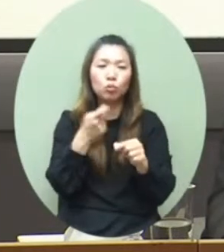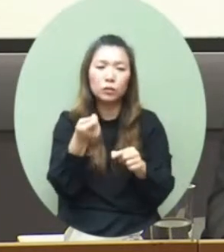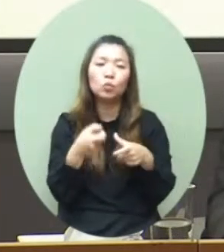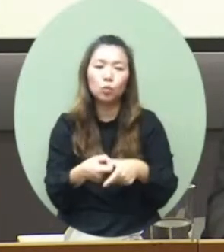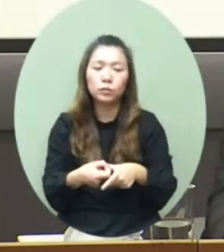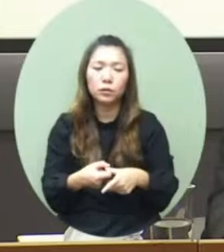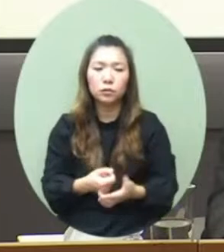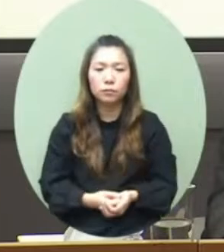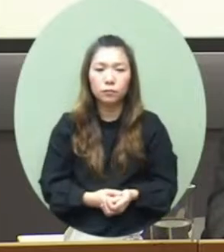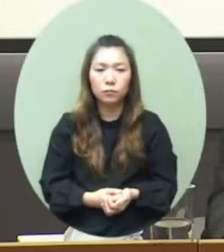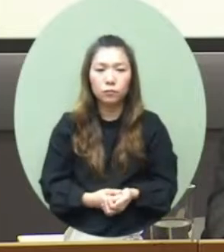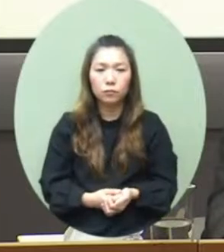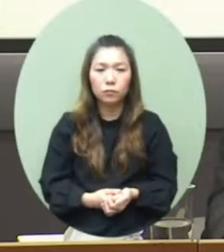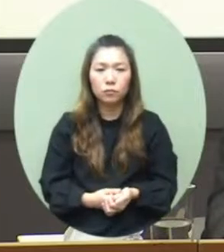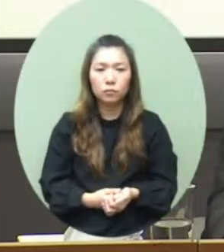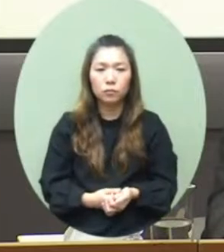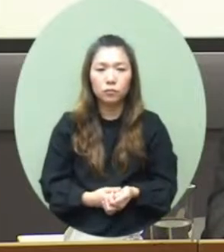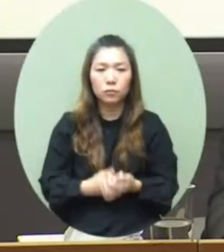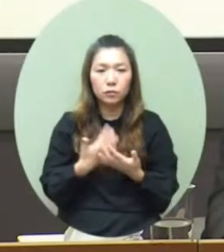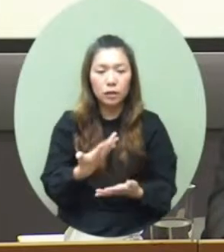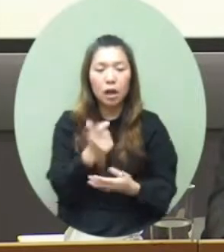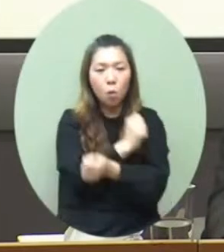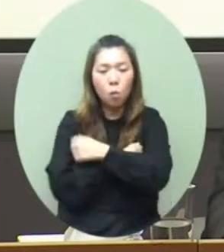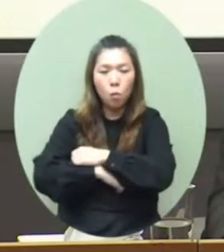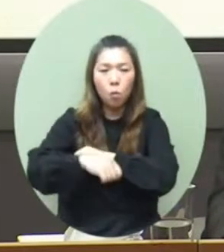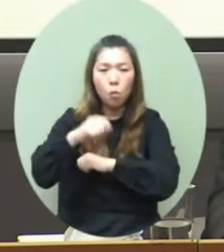workforce. And many of those jobs are